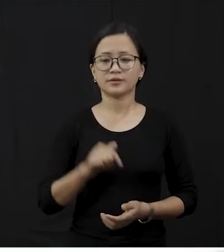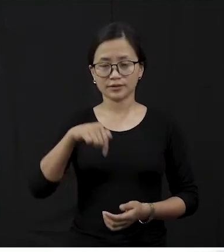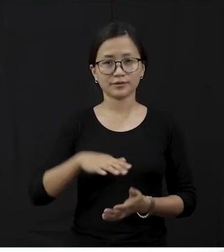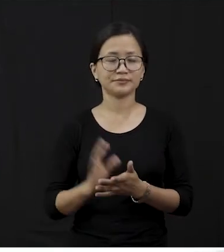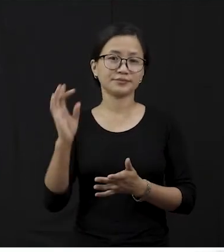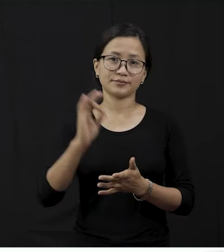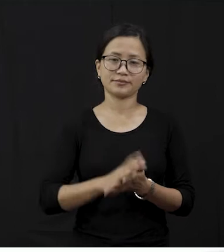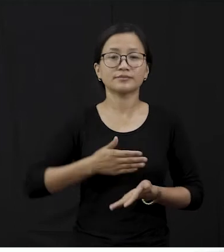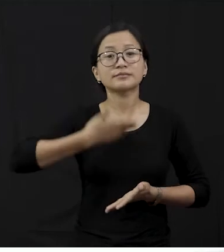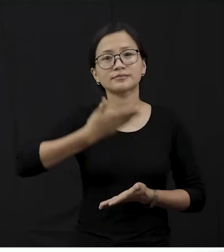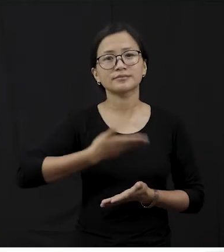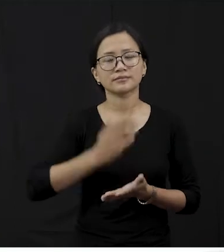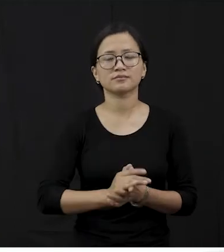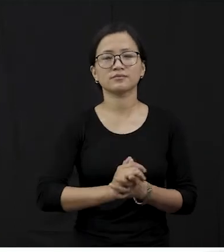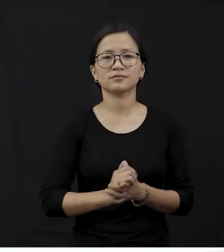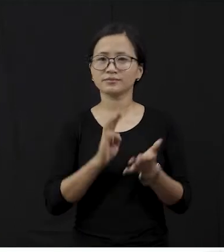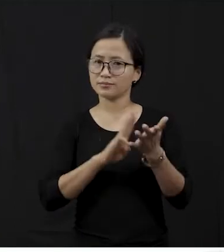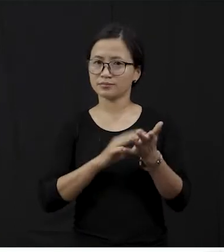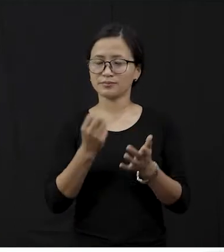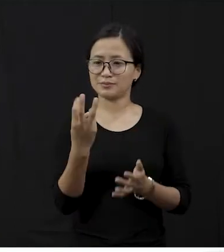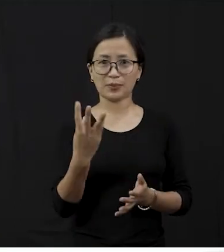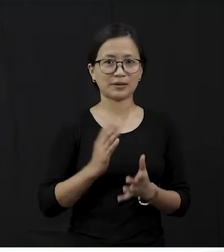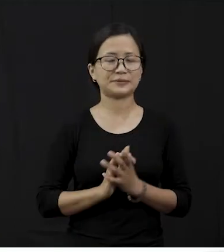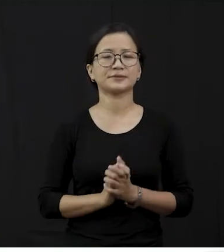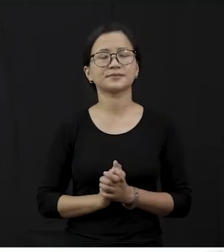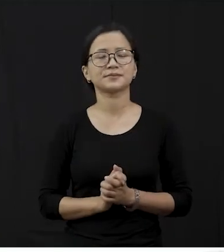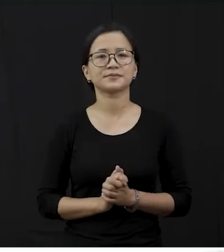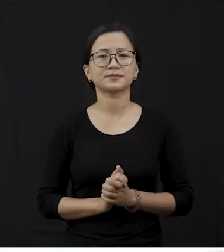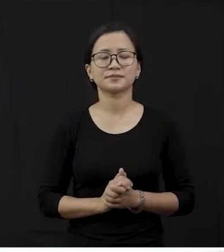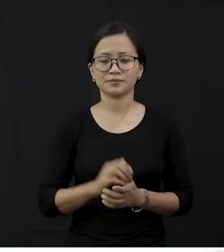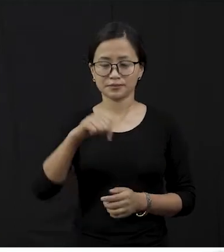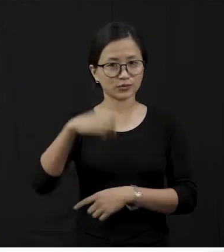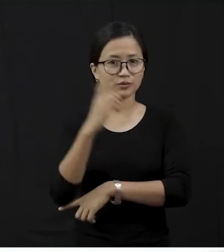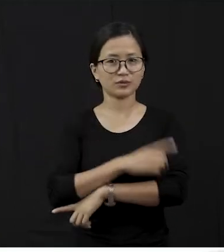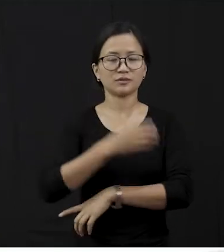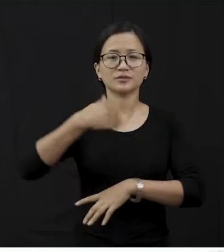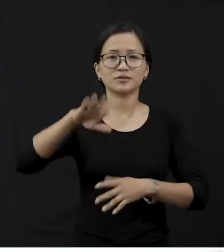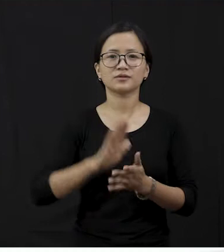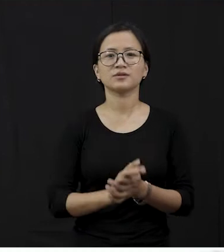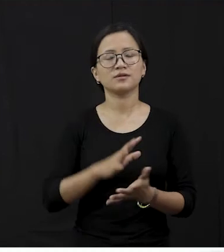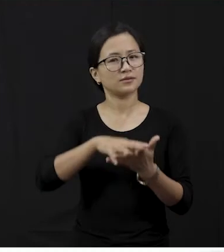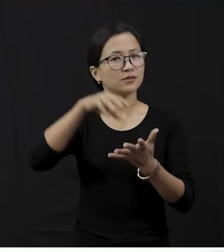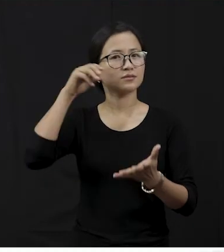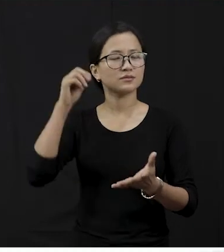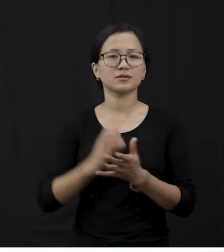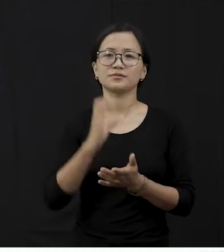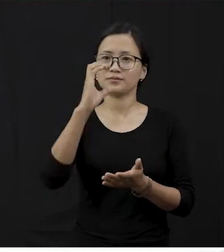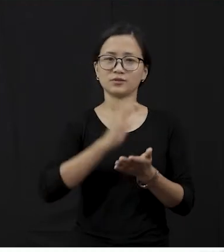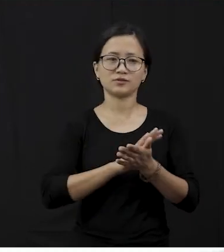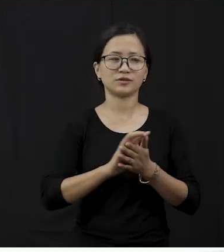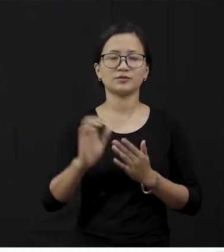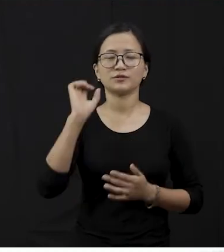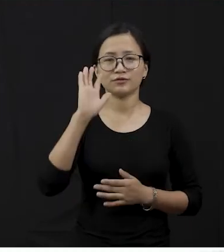here to teach you mathematics. Okay? Today we are going to learn our chapter